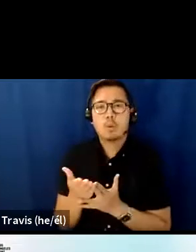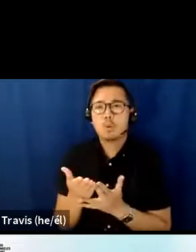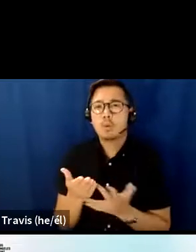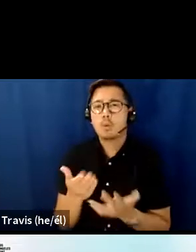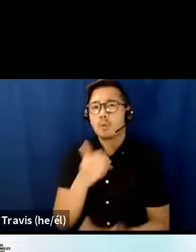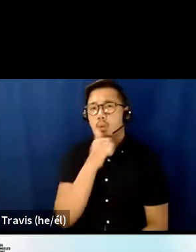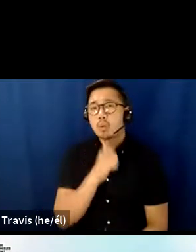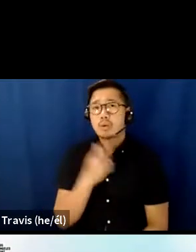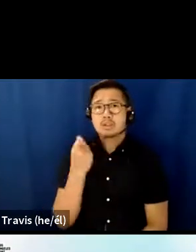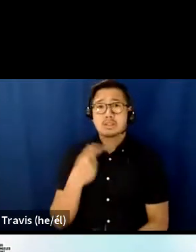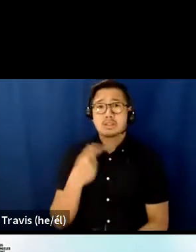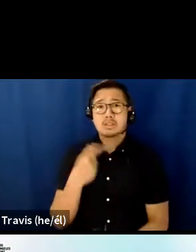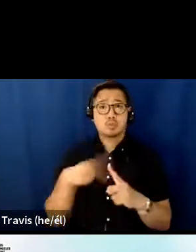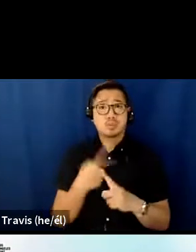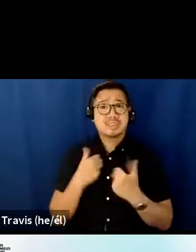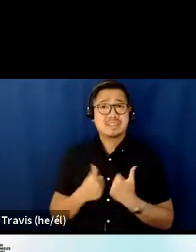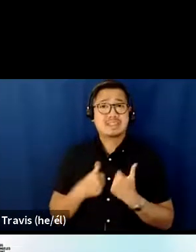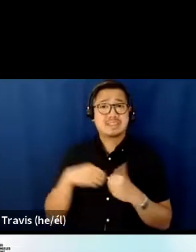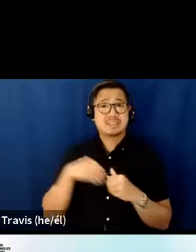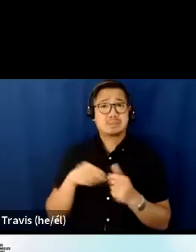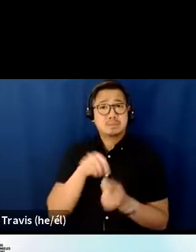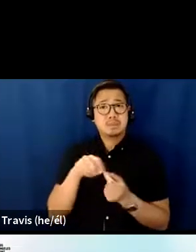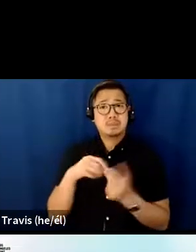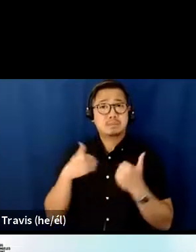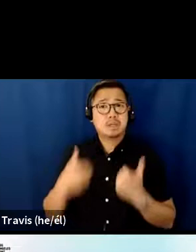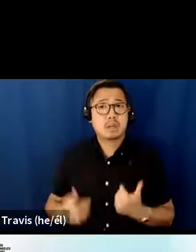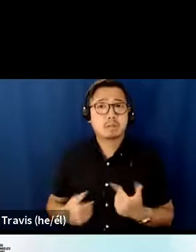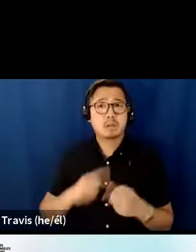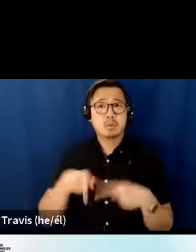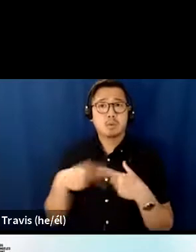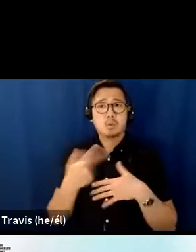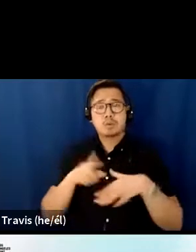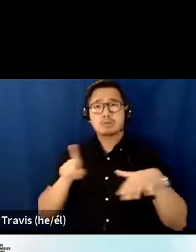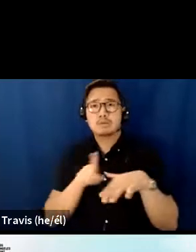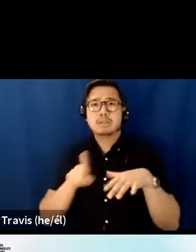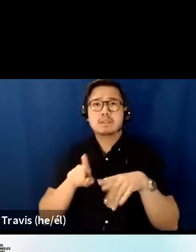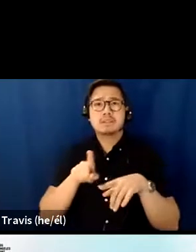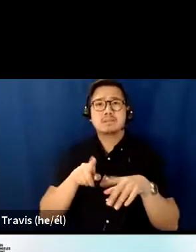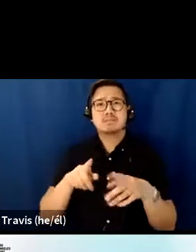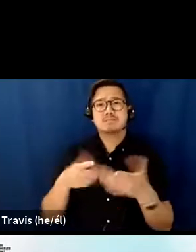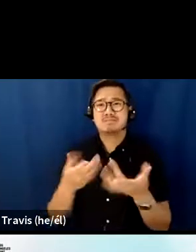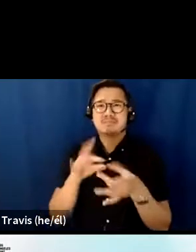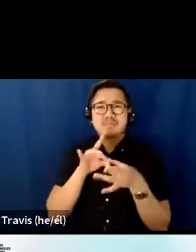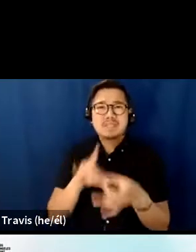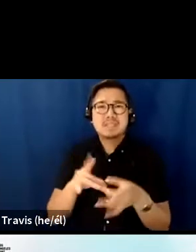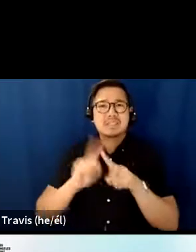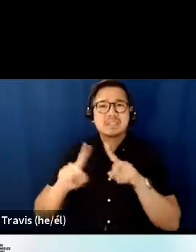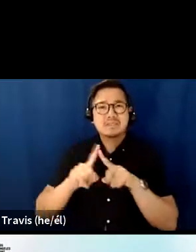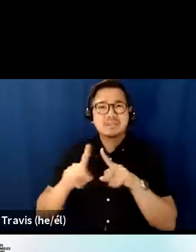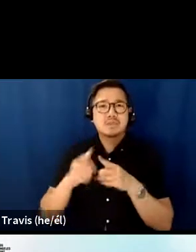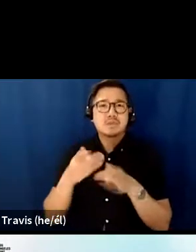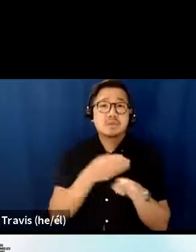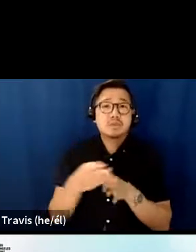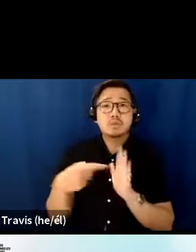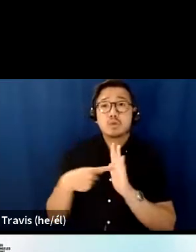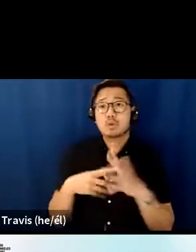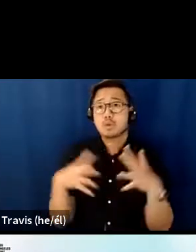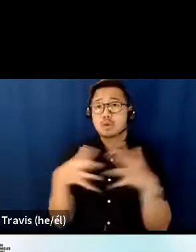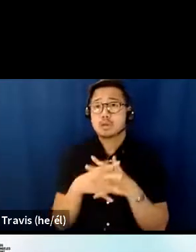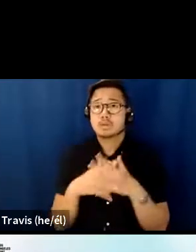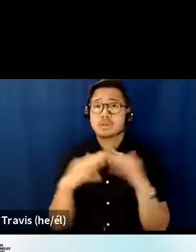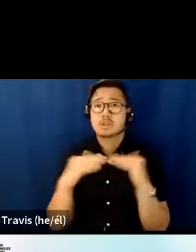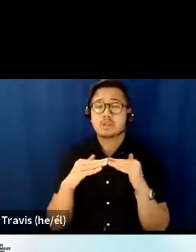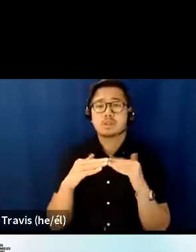this particular body and moving through these particular environments, from reproductive justice to what